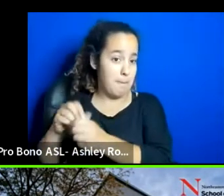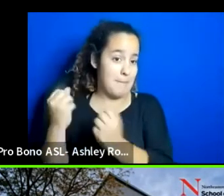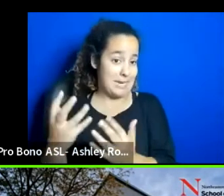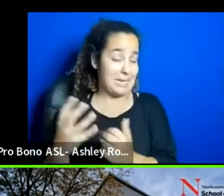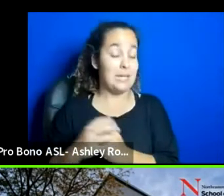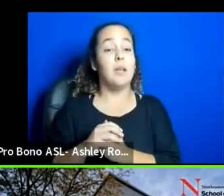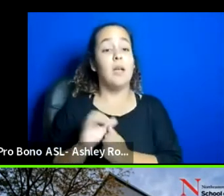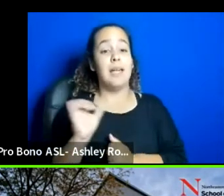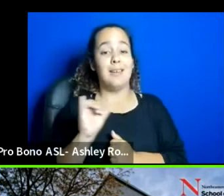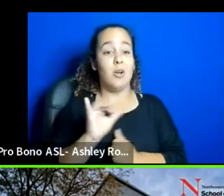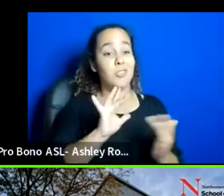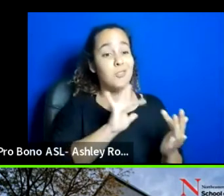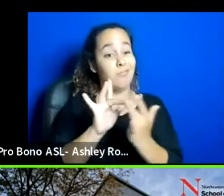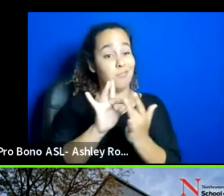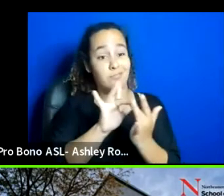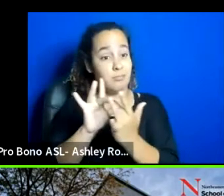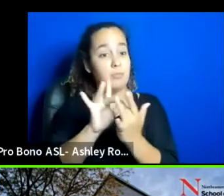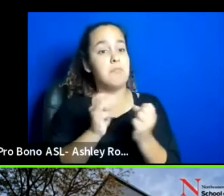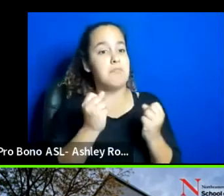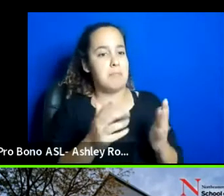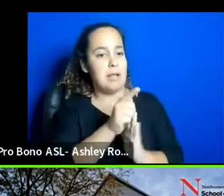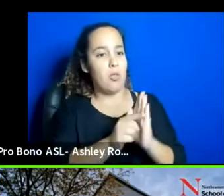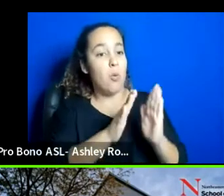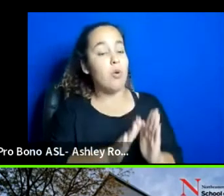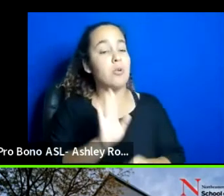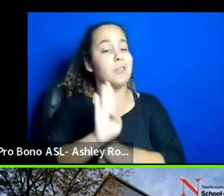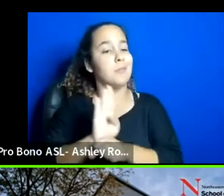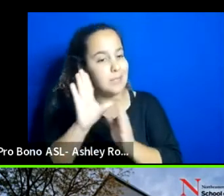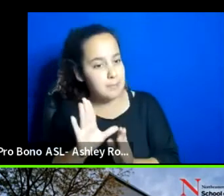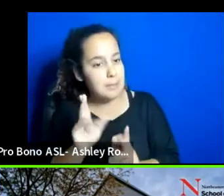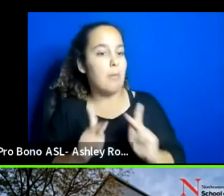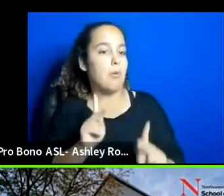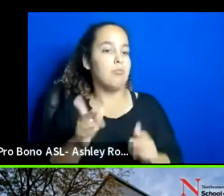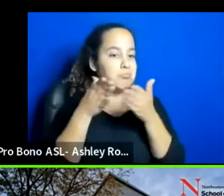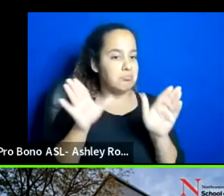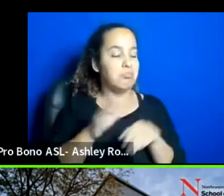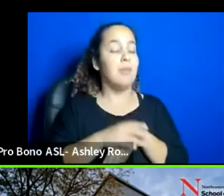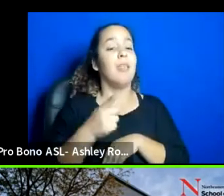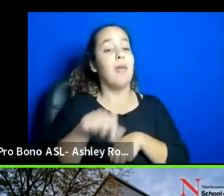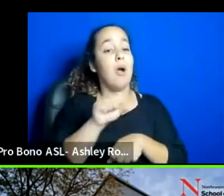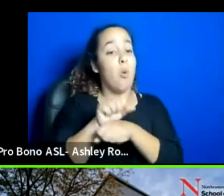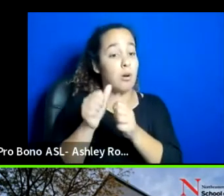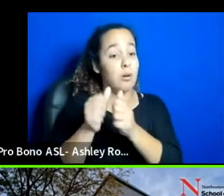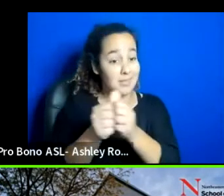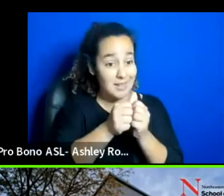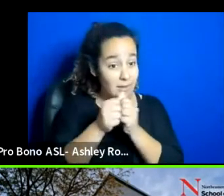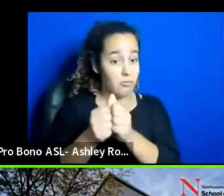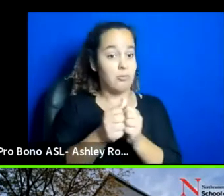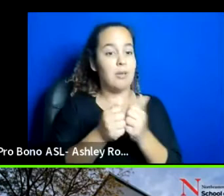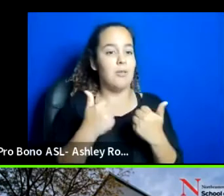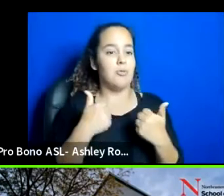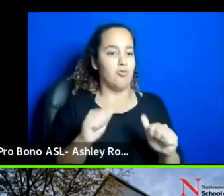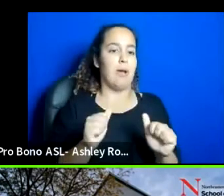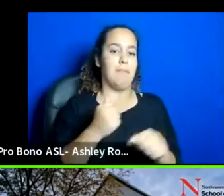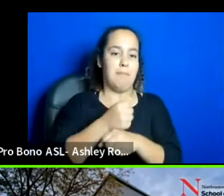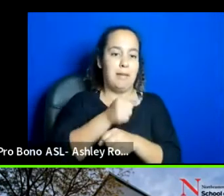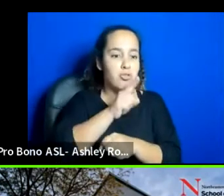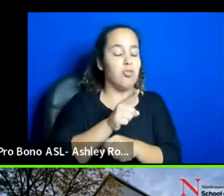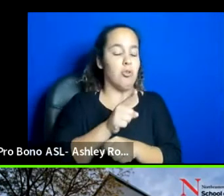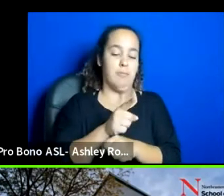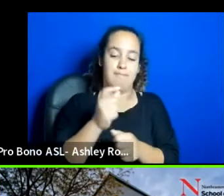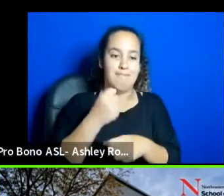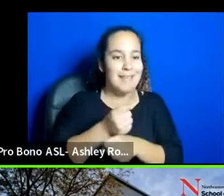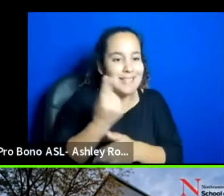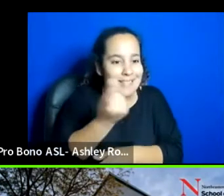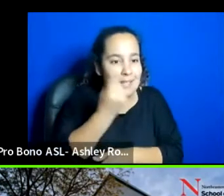massive network of lawyers and financiers and business people that work together to make it a feature of our daily lives. And I'm thinking of here of